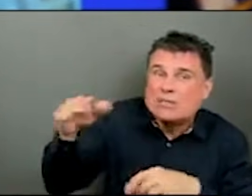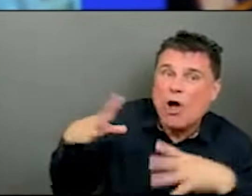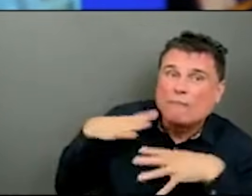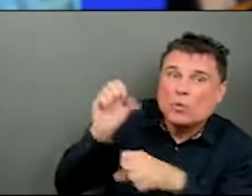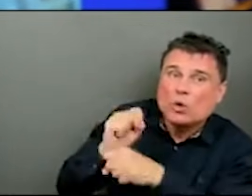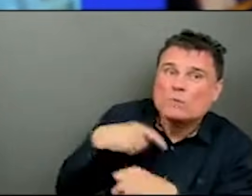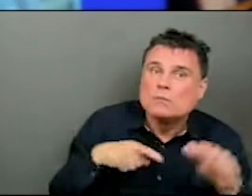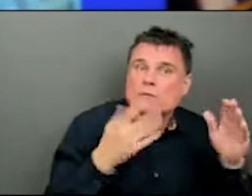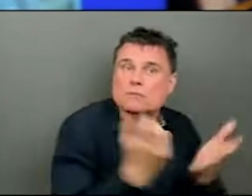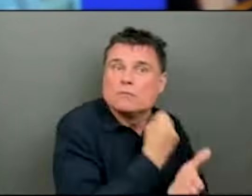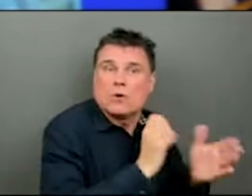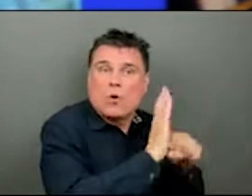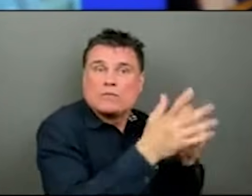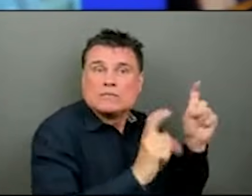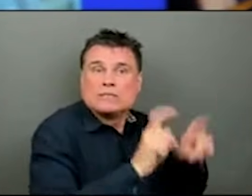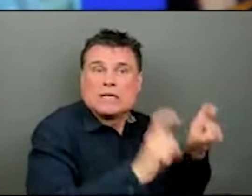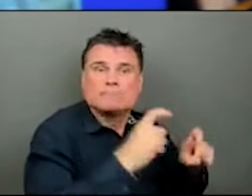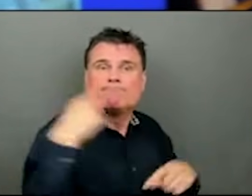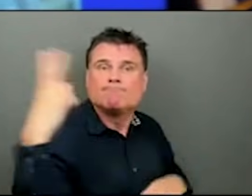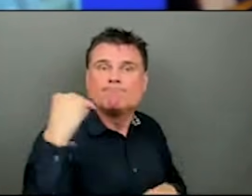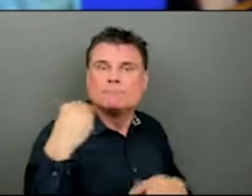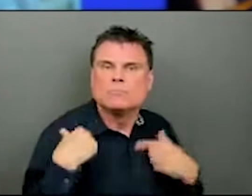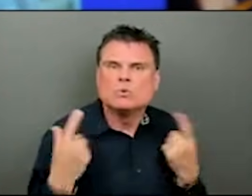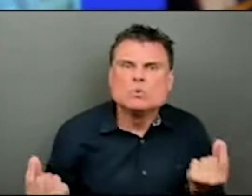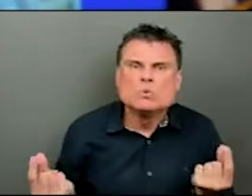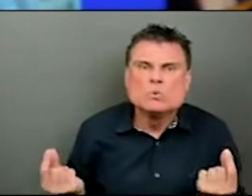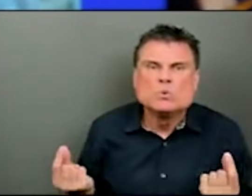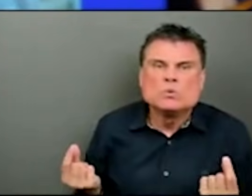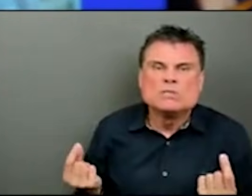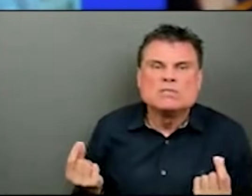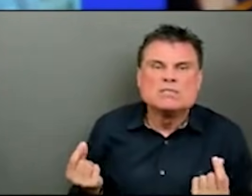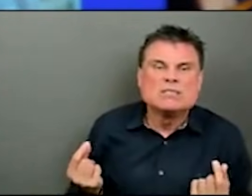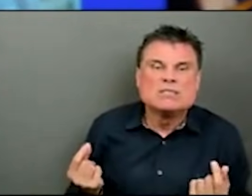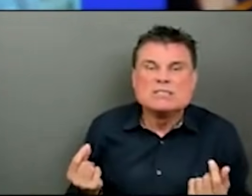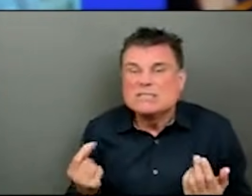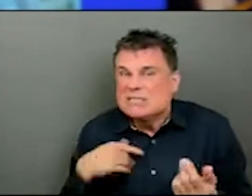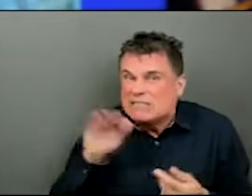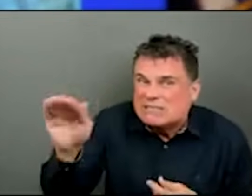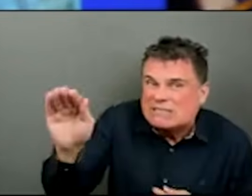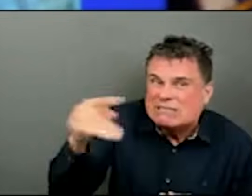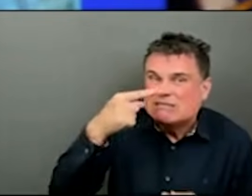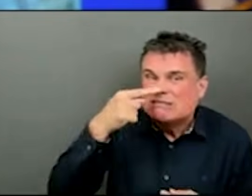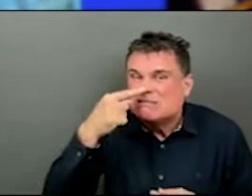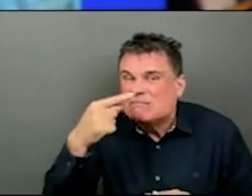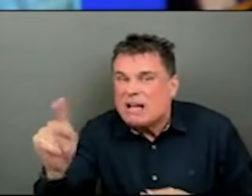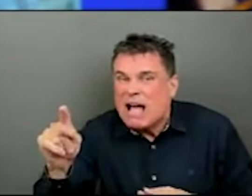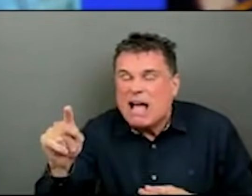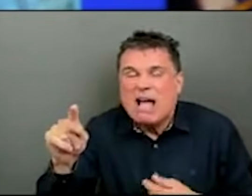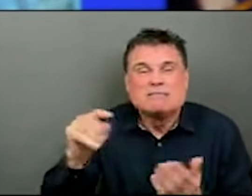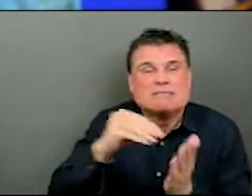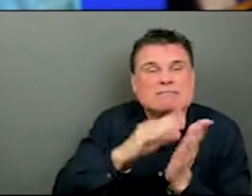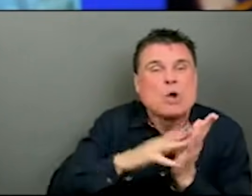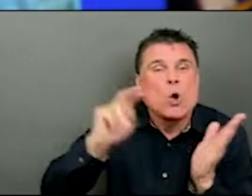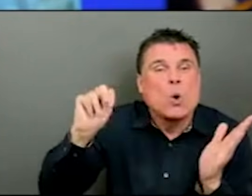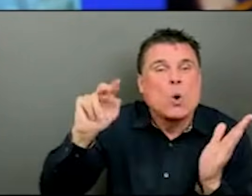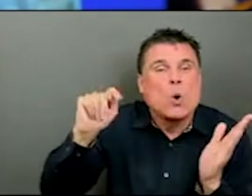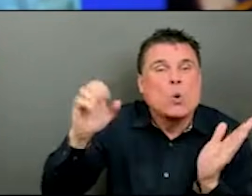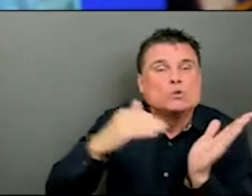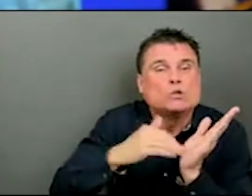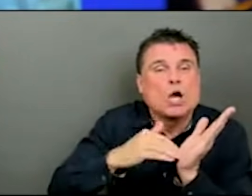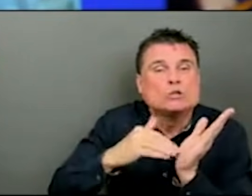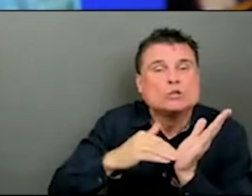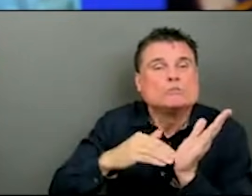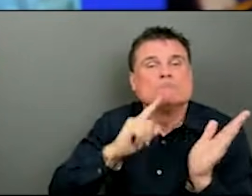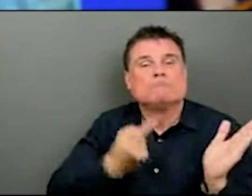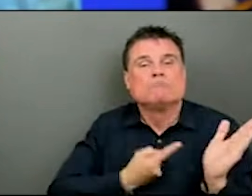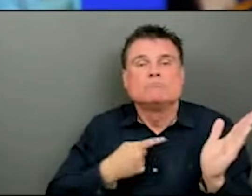least one request for a note from her to either take time off for sick or because they're sick or to go get a COVID test. So the